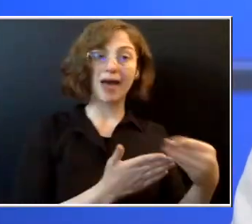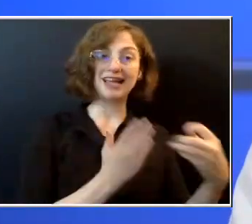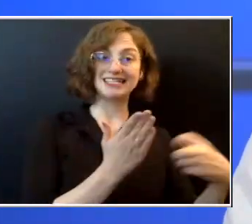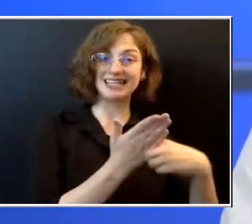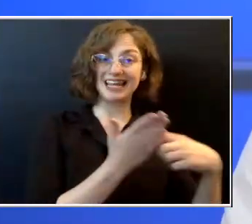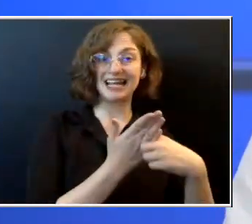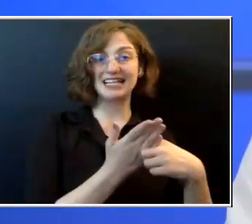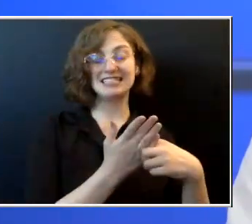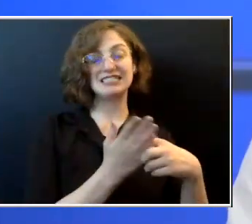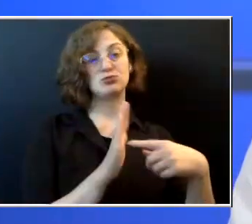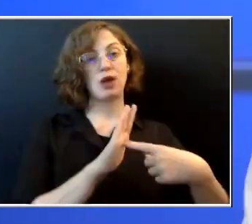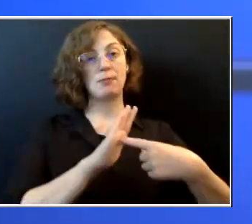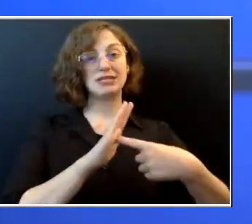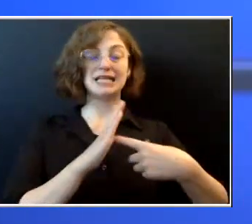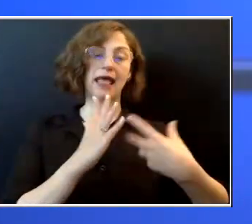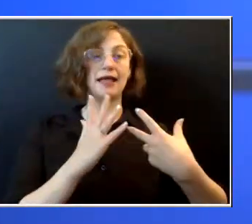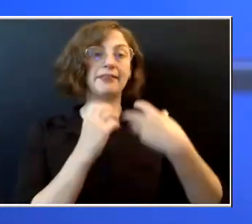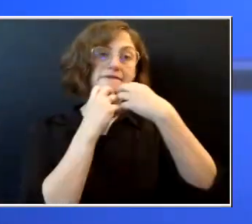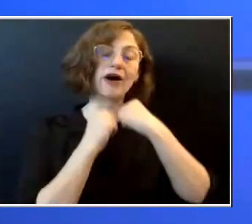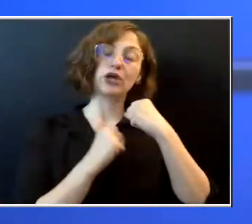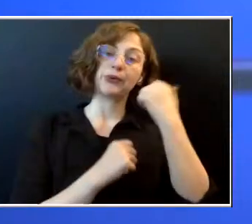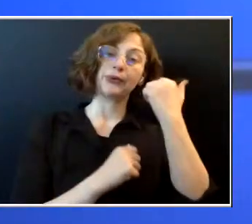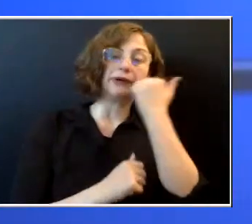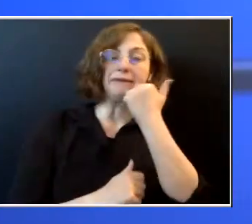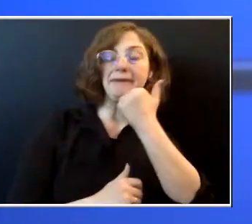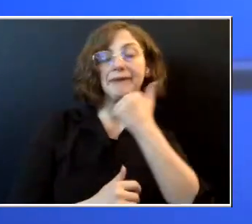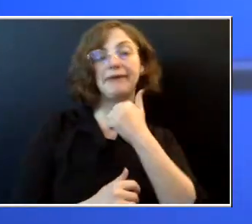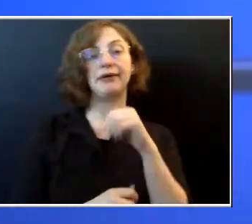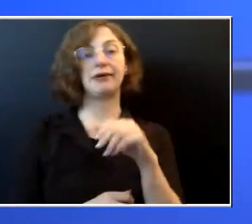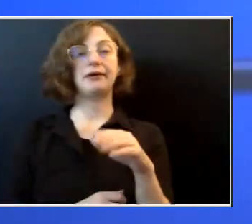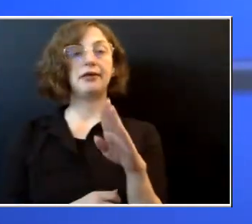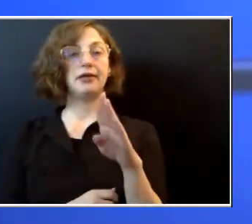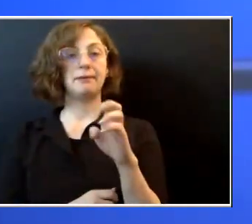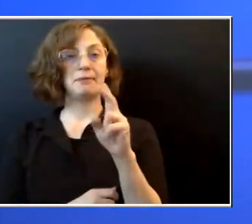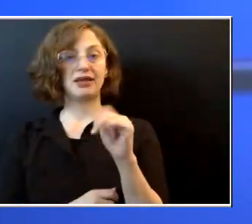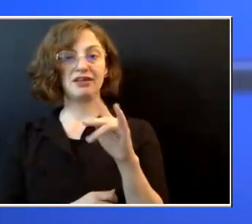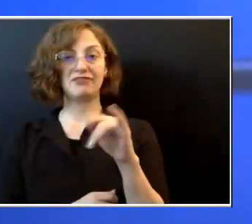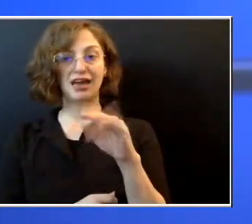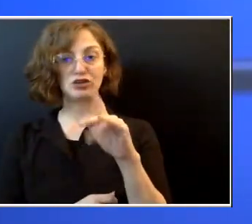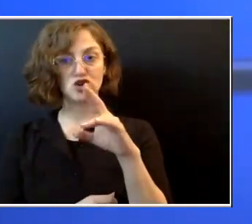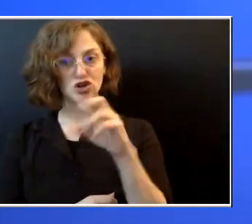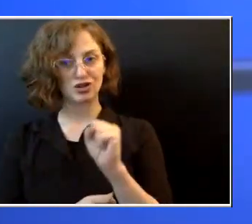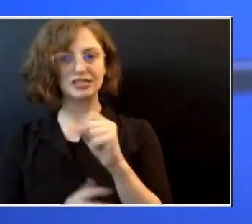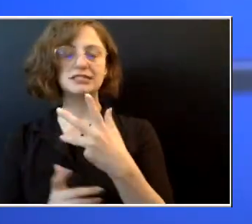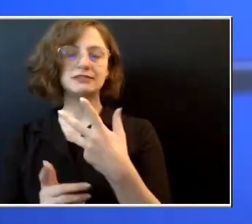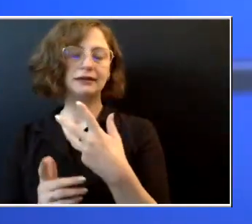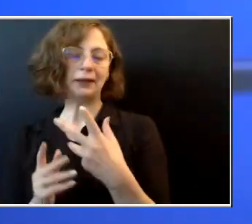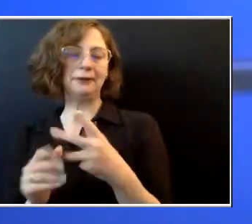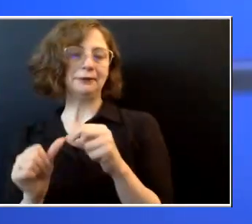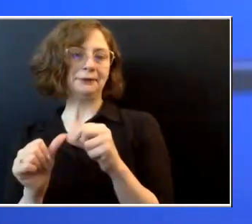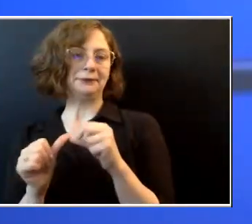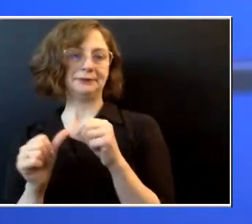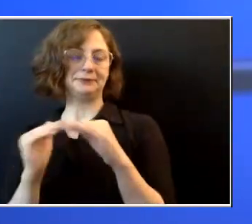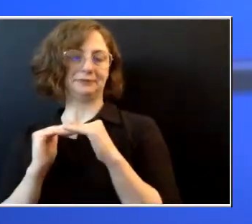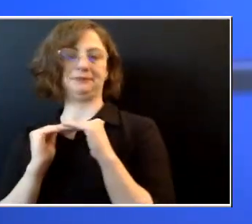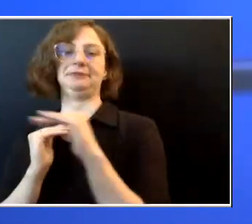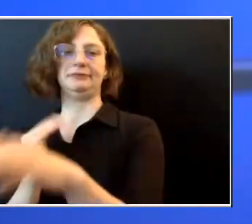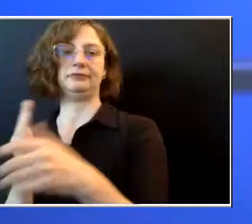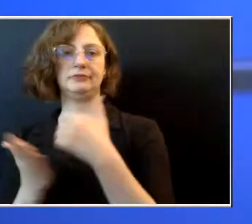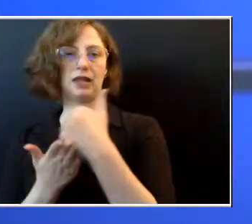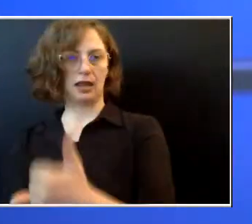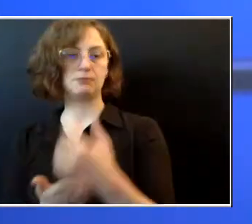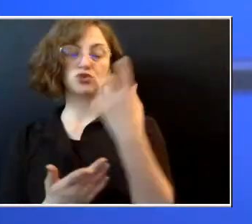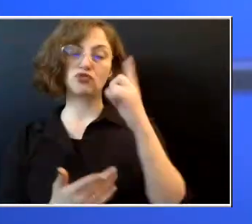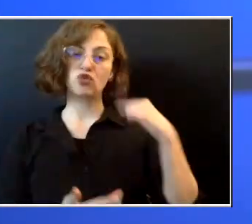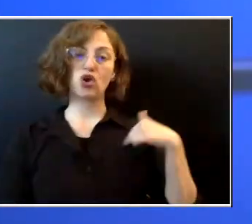lean years. For us, the NIH are the ticket holders. They judge the quality on a day-to-day basis and only support